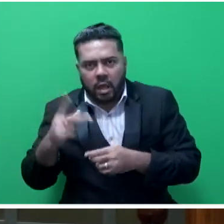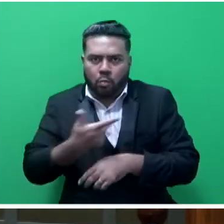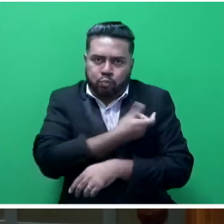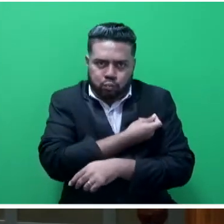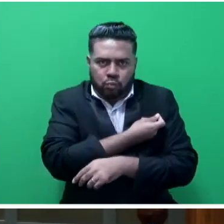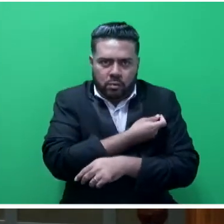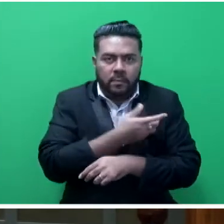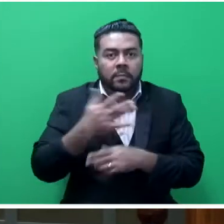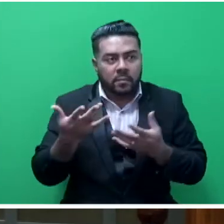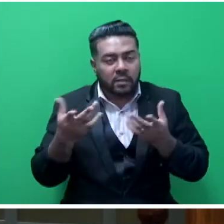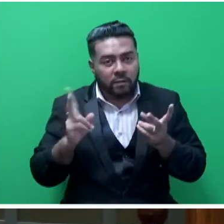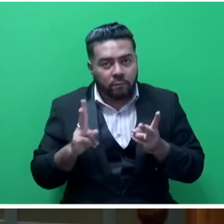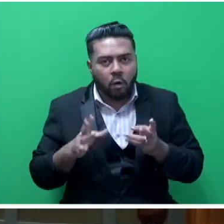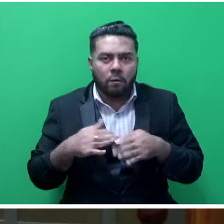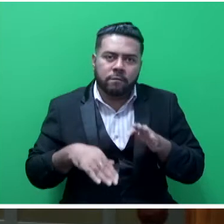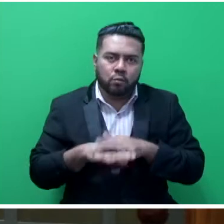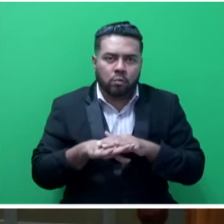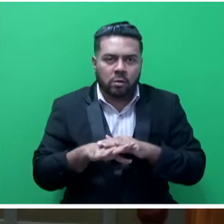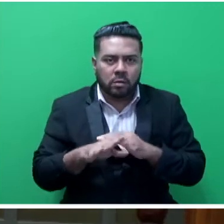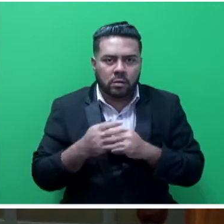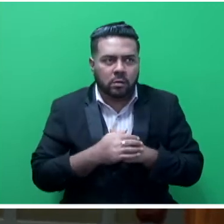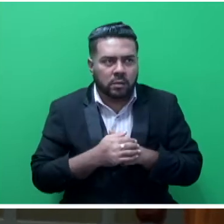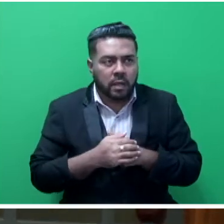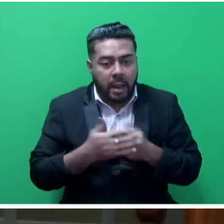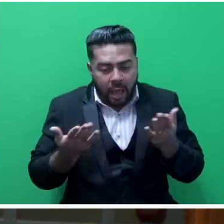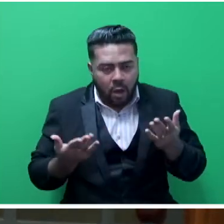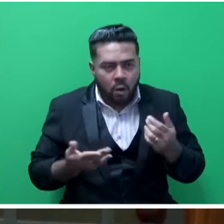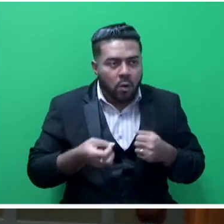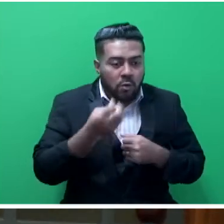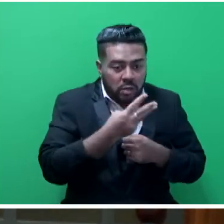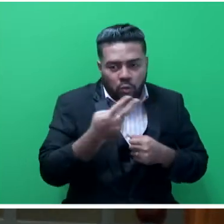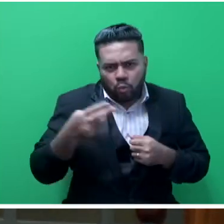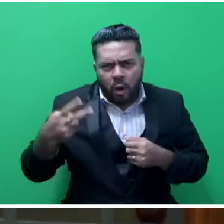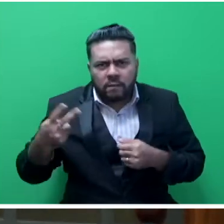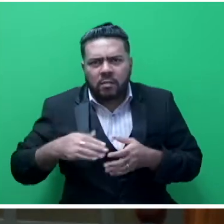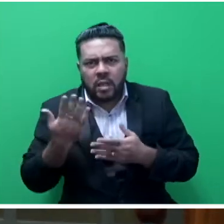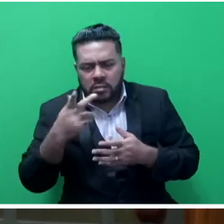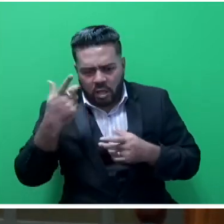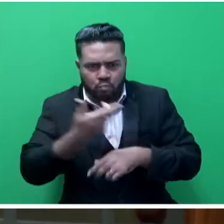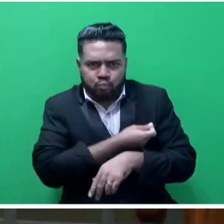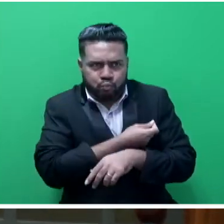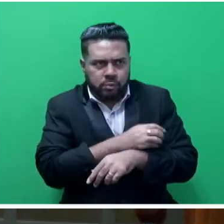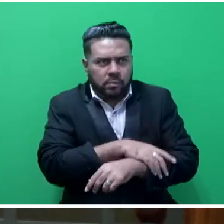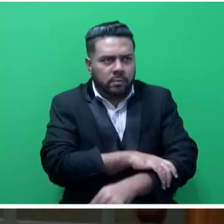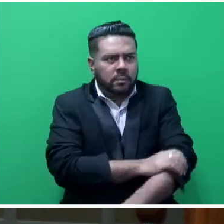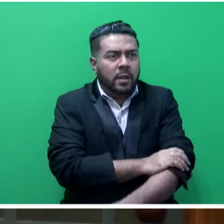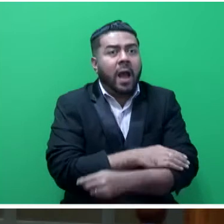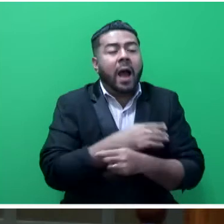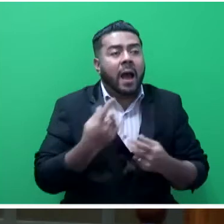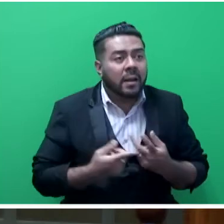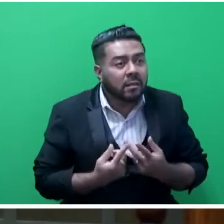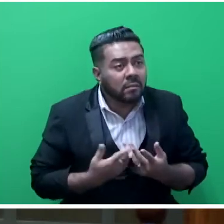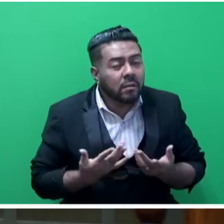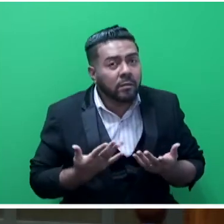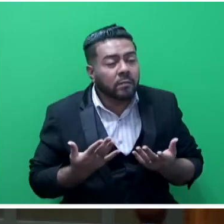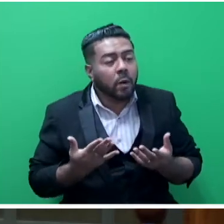the vaccines. Honourable Speaker, every country in the world at the moment want to be able to access vaccine. The other night, when I left